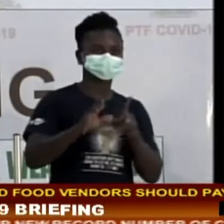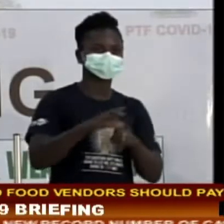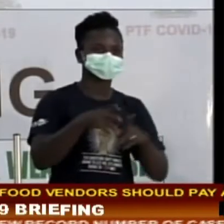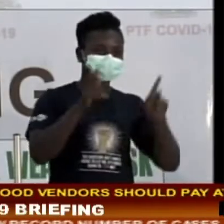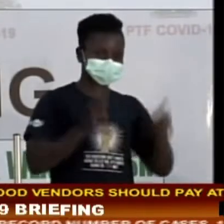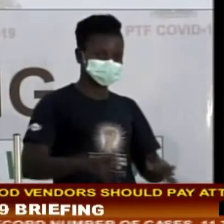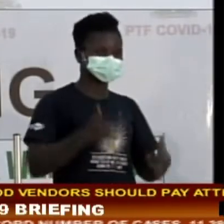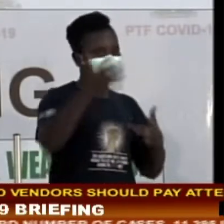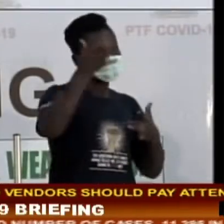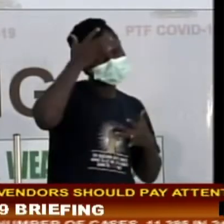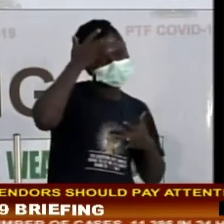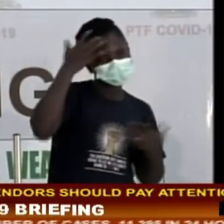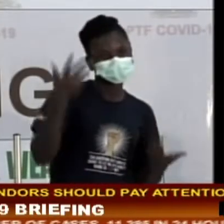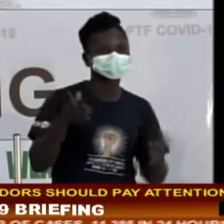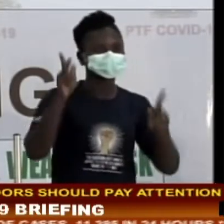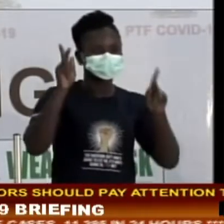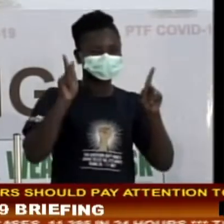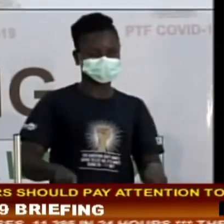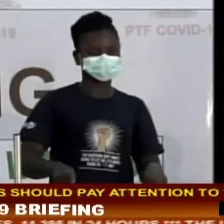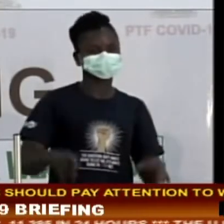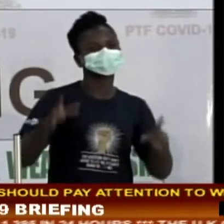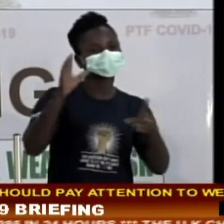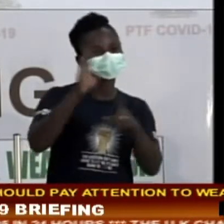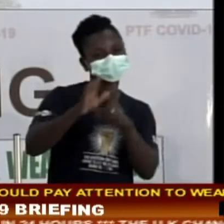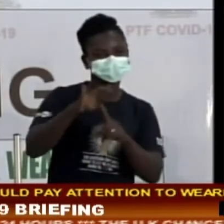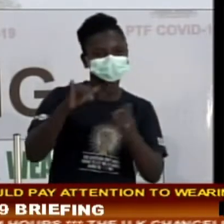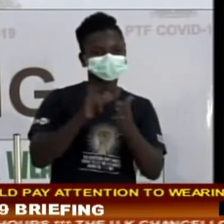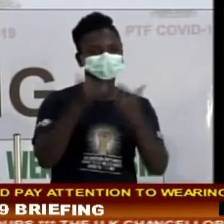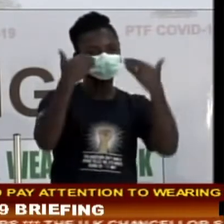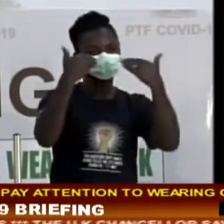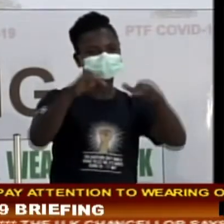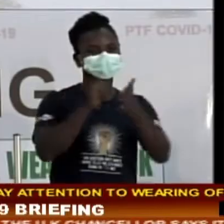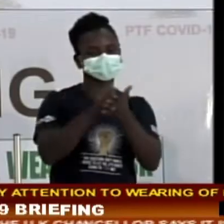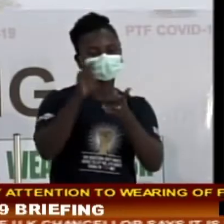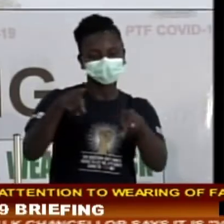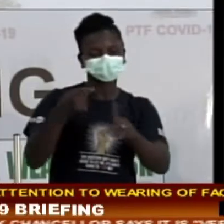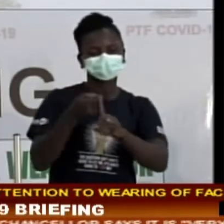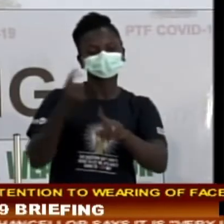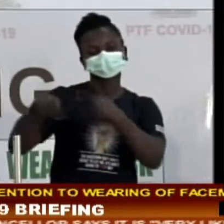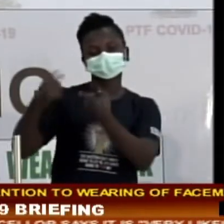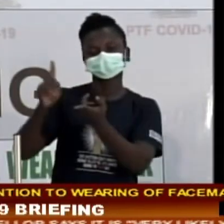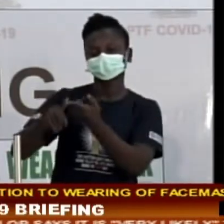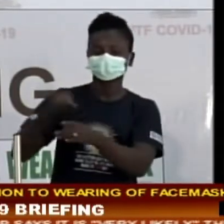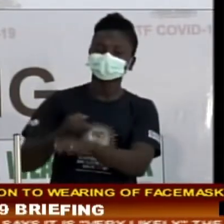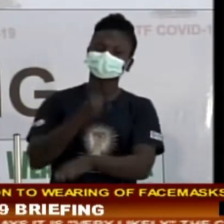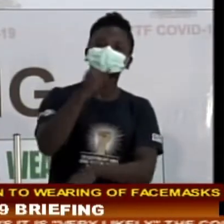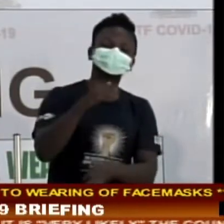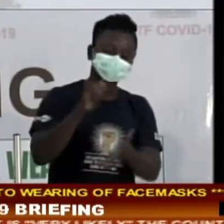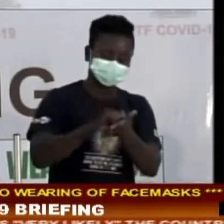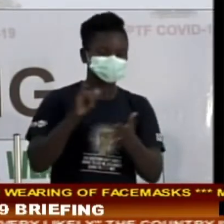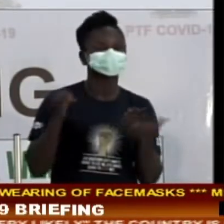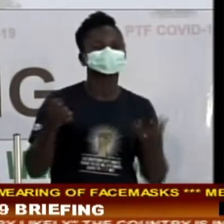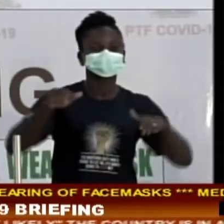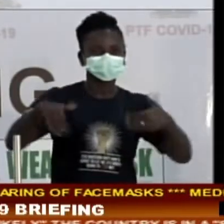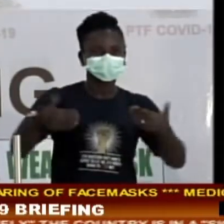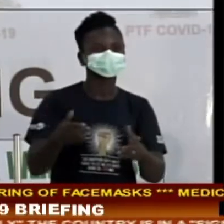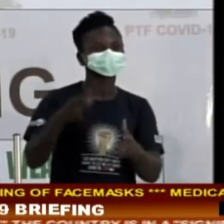that limit that person from going into an institution uh in that case we will offer an